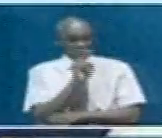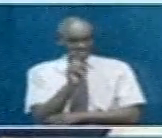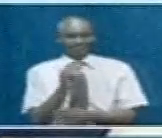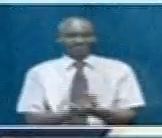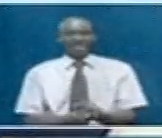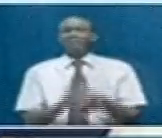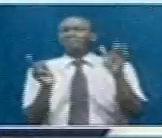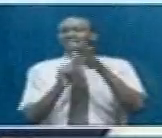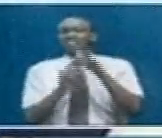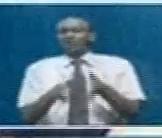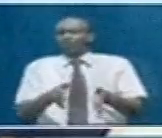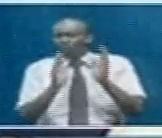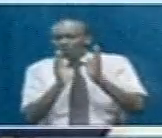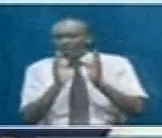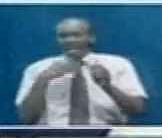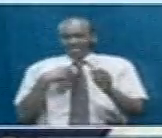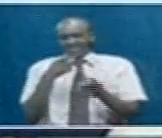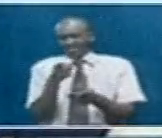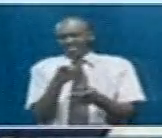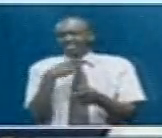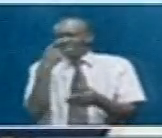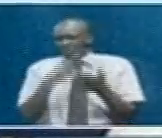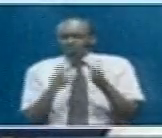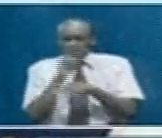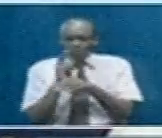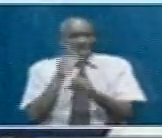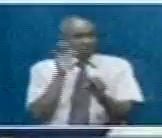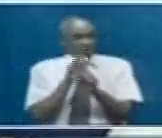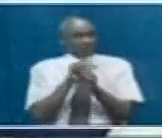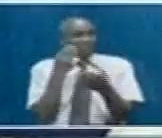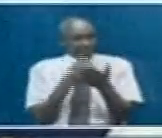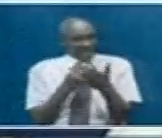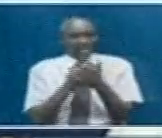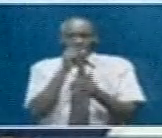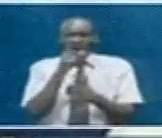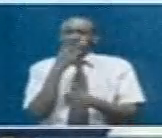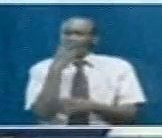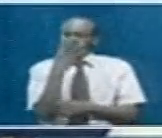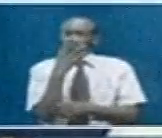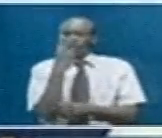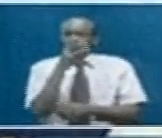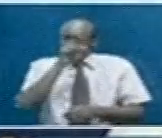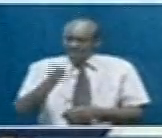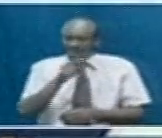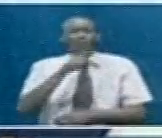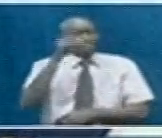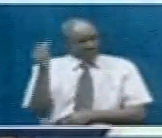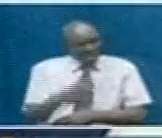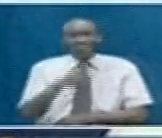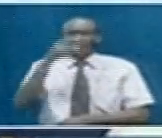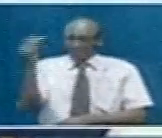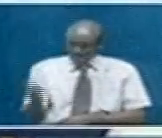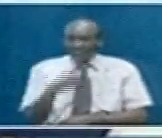Now, the Ministry of Roads and Infrastructure is spending quite a bit of money, at least 142 million shillings every month, to